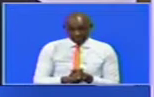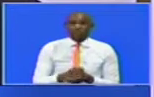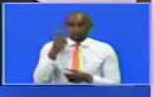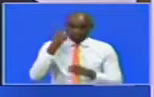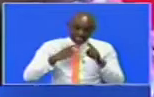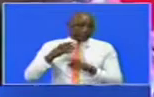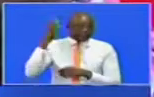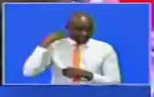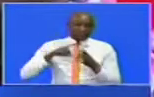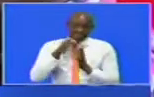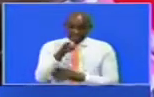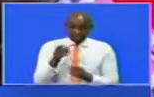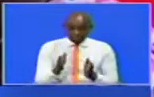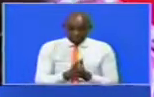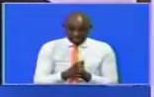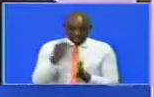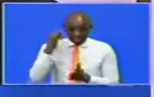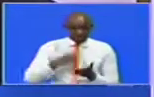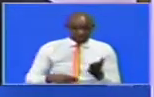back. We started the idea